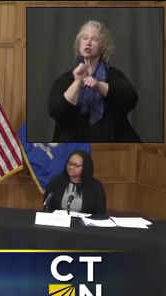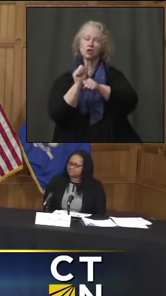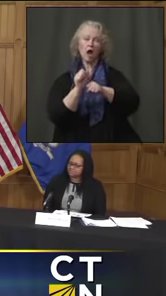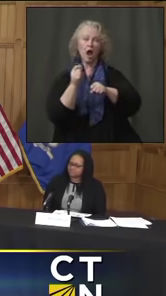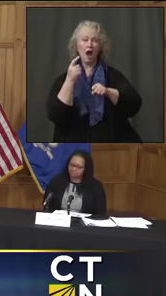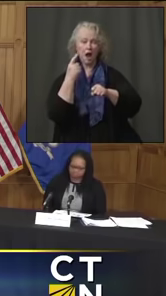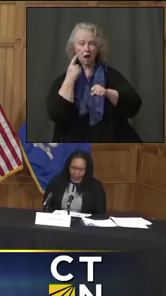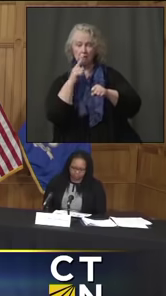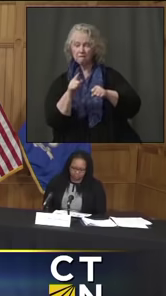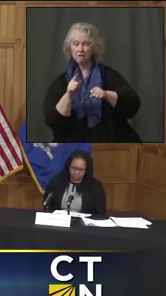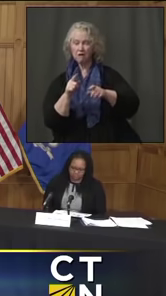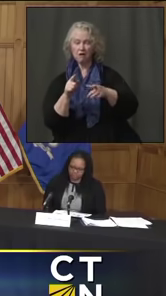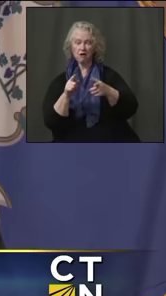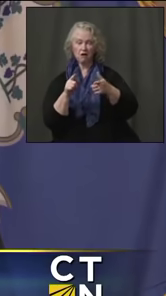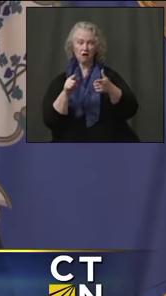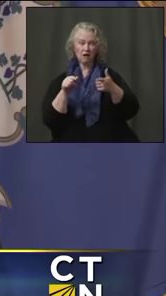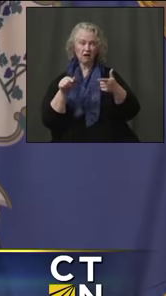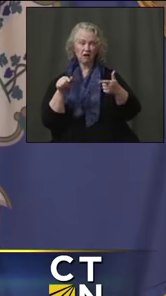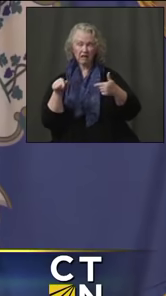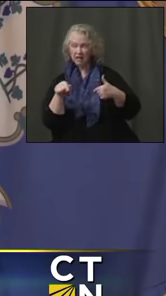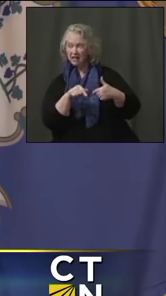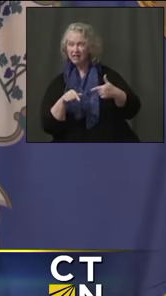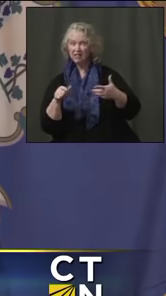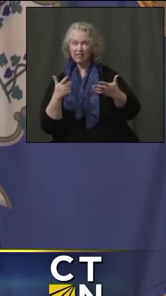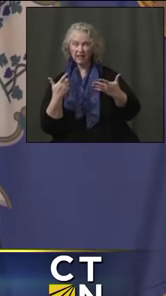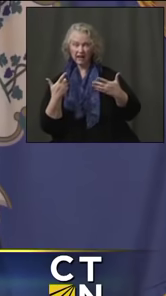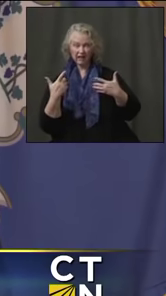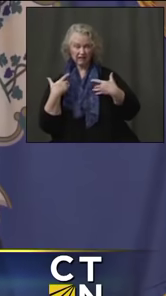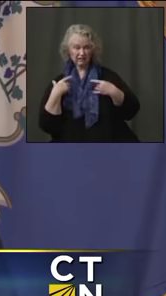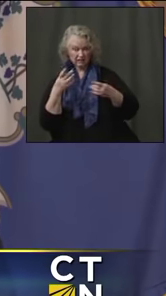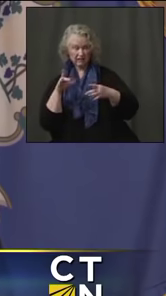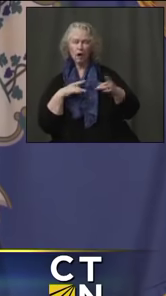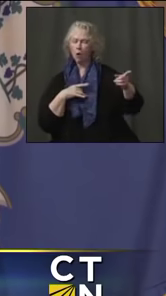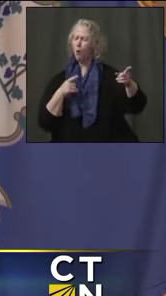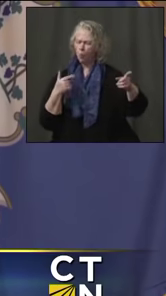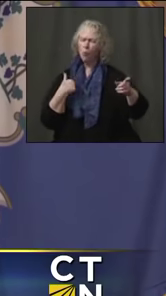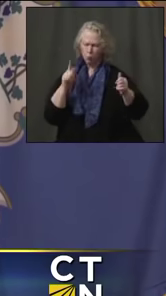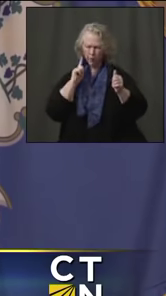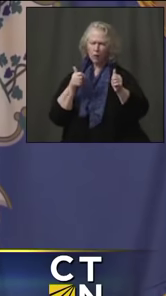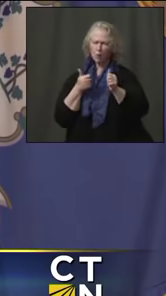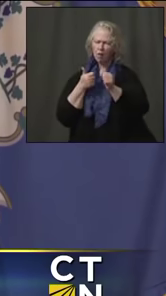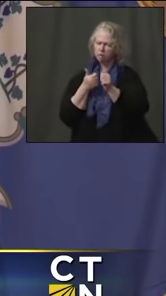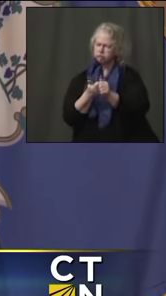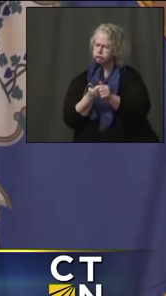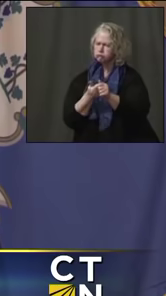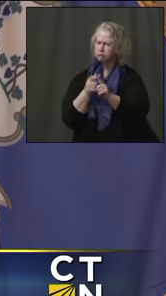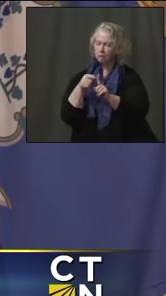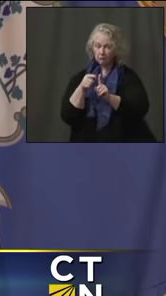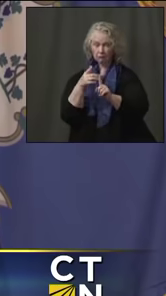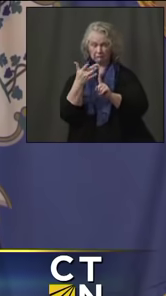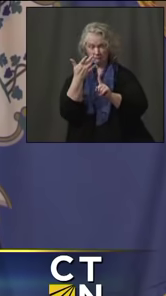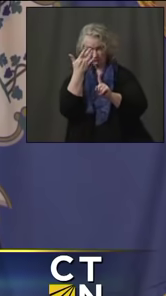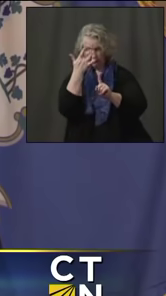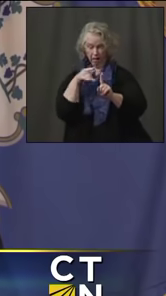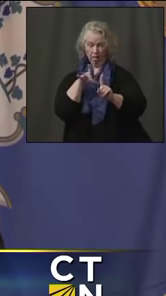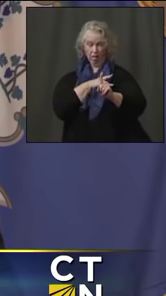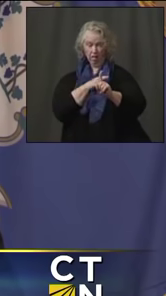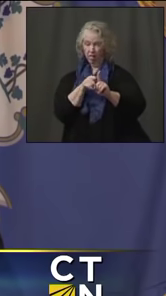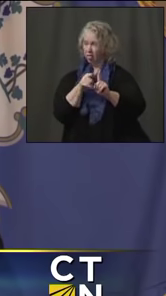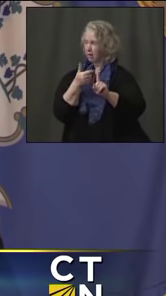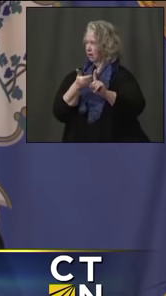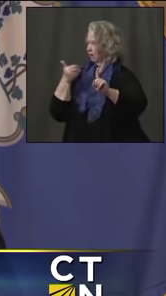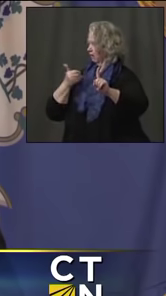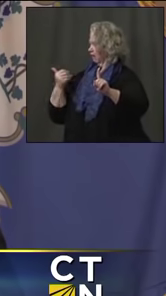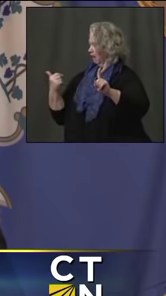Well, we are certainly going to be doing track and tracing. We're doing that right now. We're doing that with volunteers. Josh and